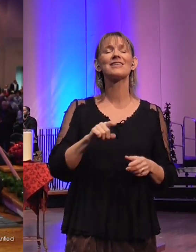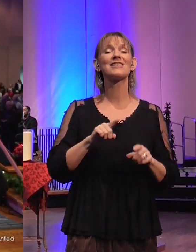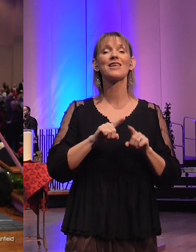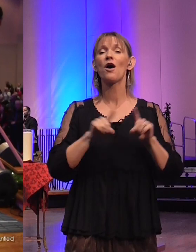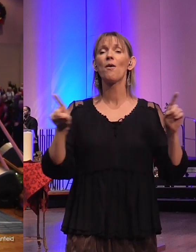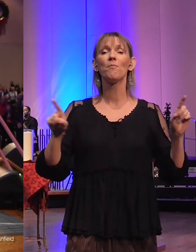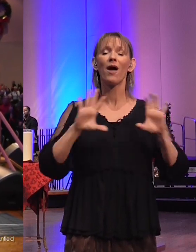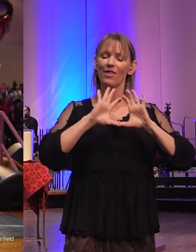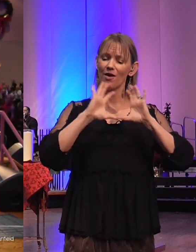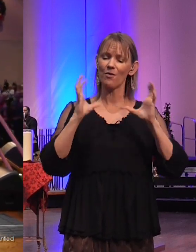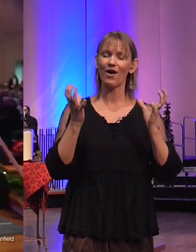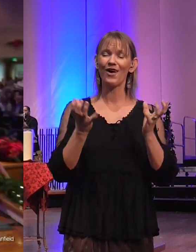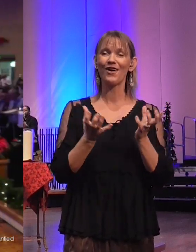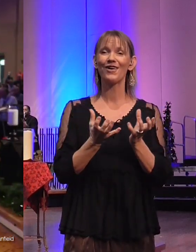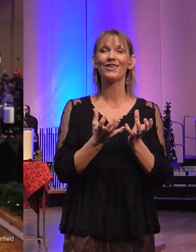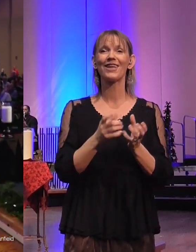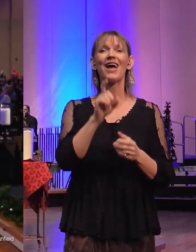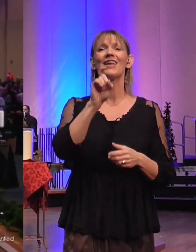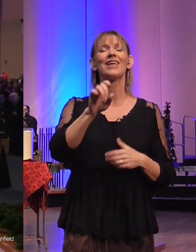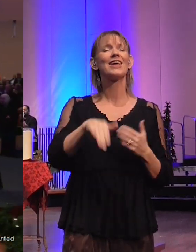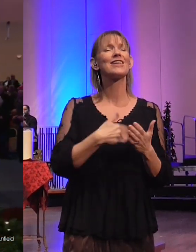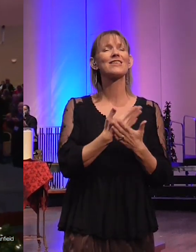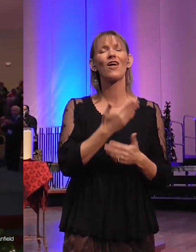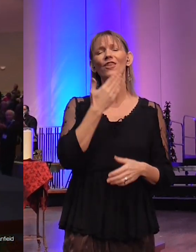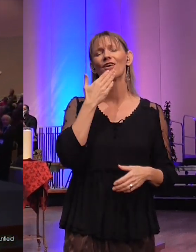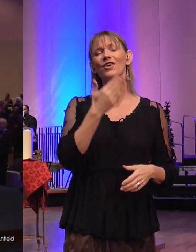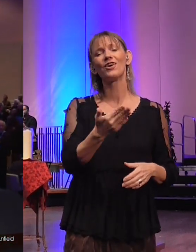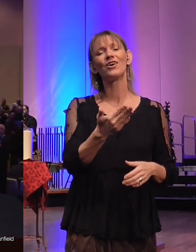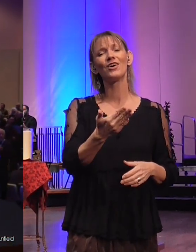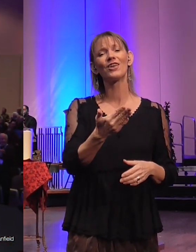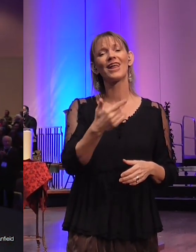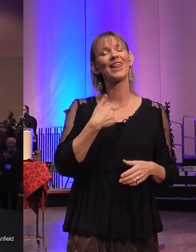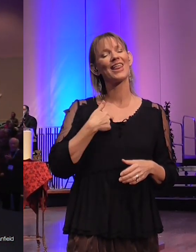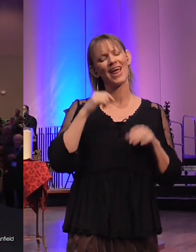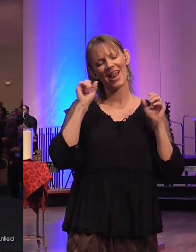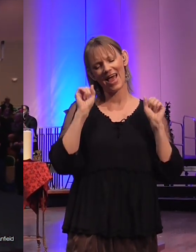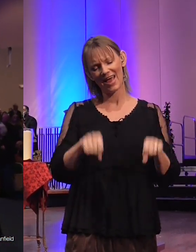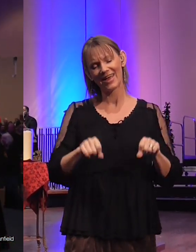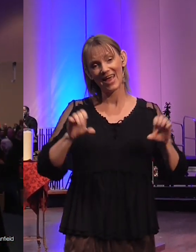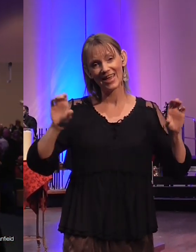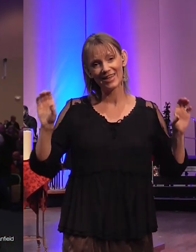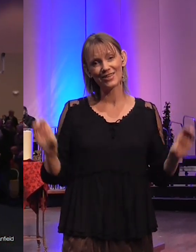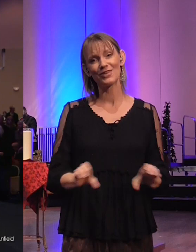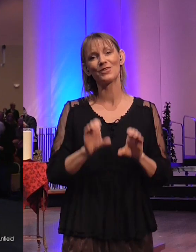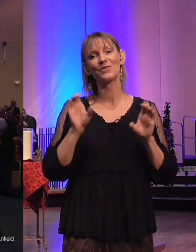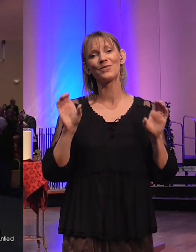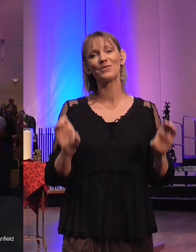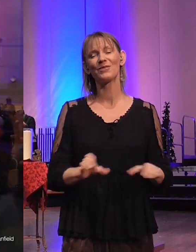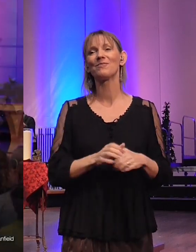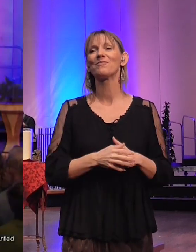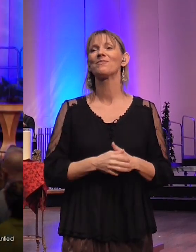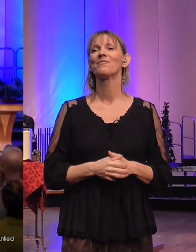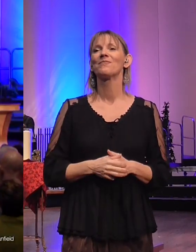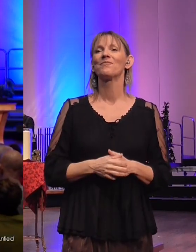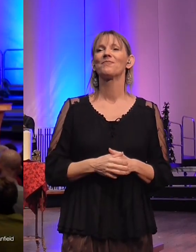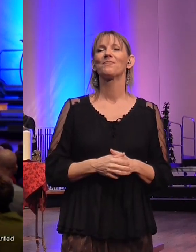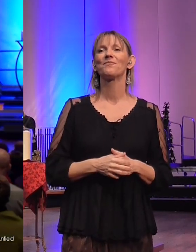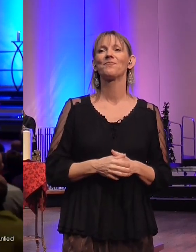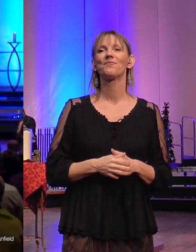needs, but the world needs all the good that I can do.